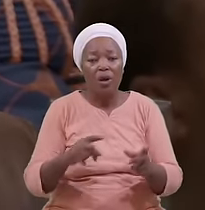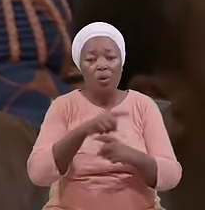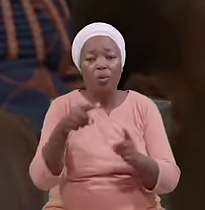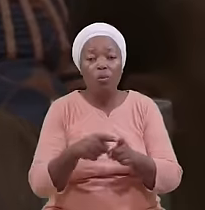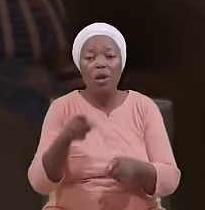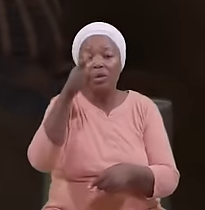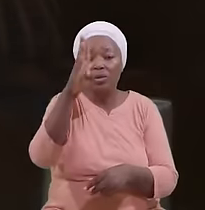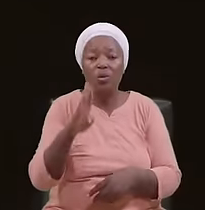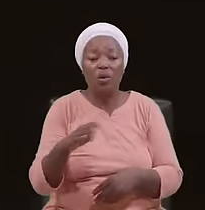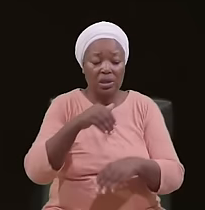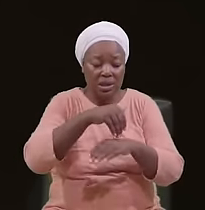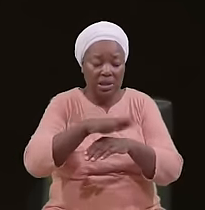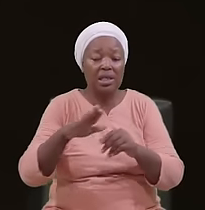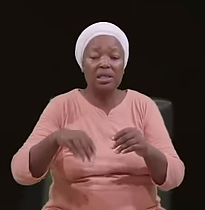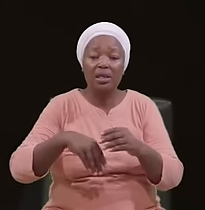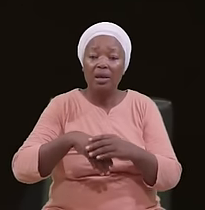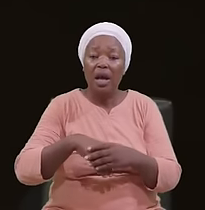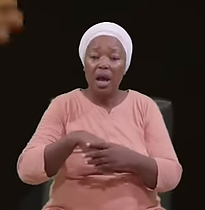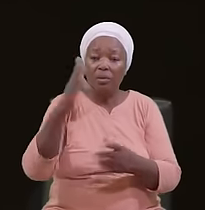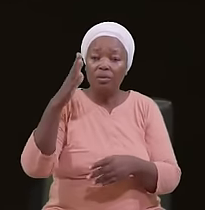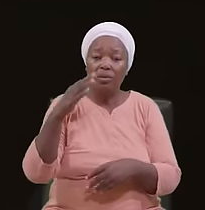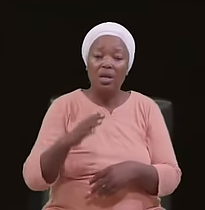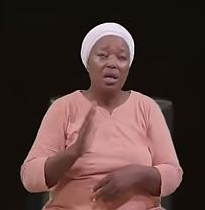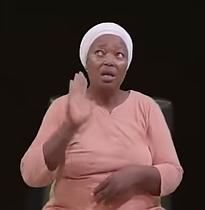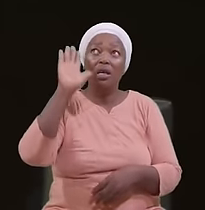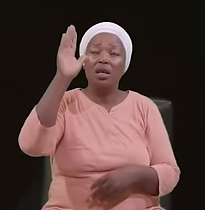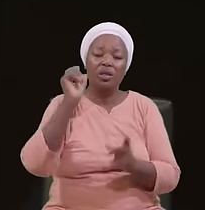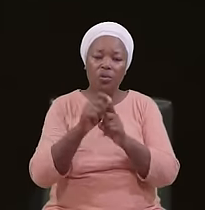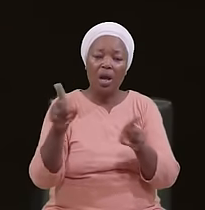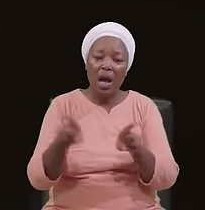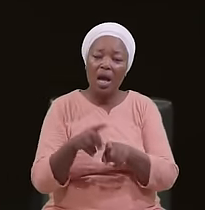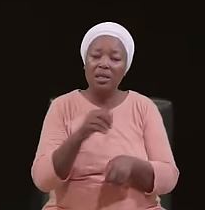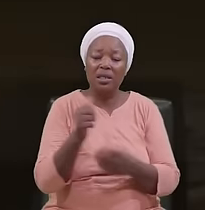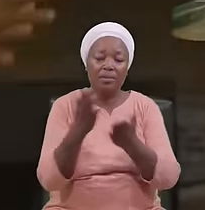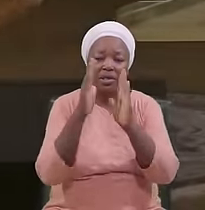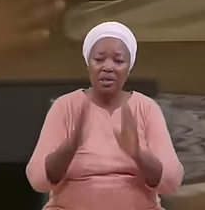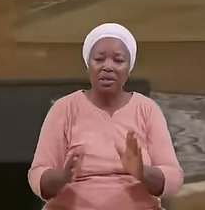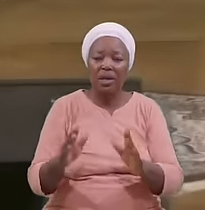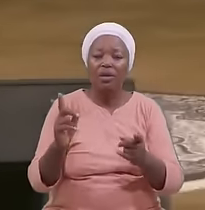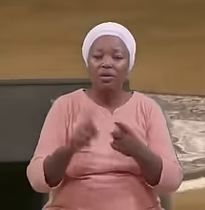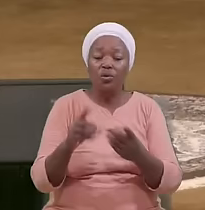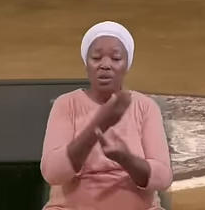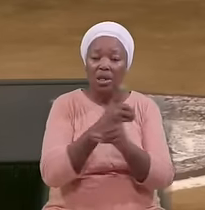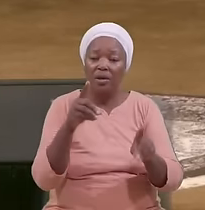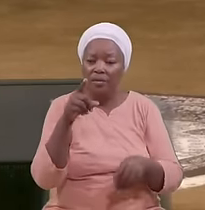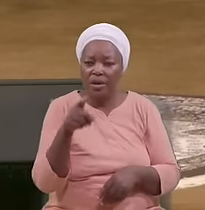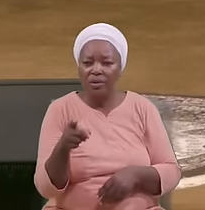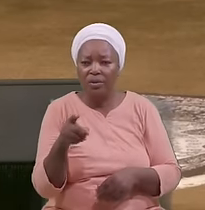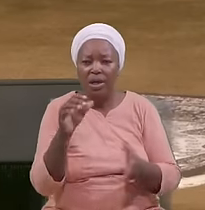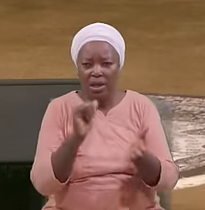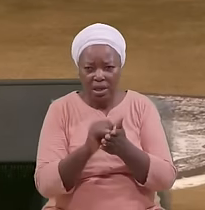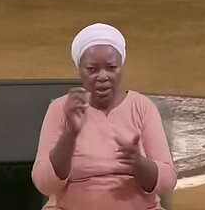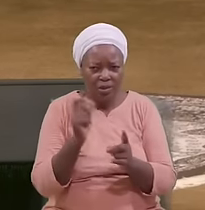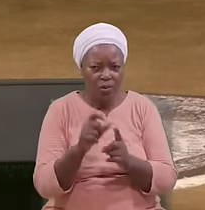God sends forth his word as a messenger to deliver you, that